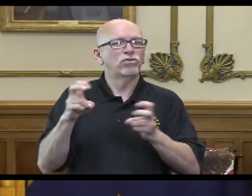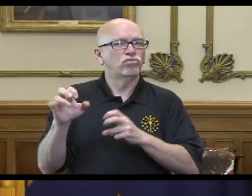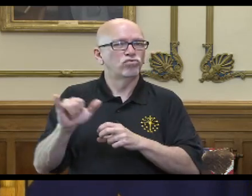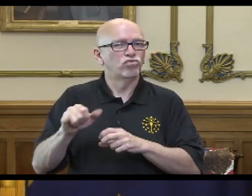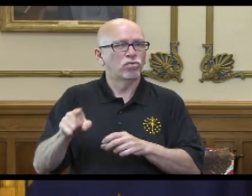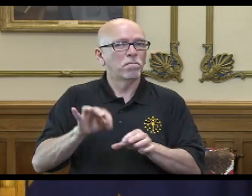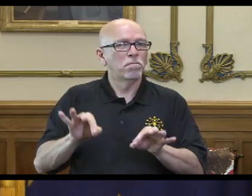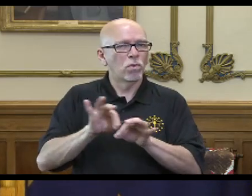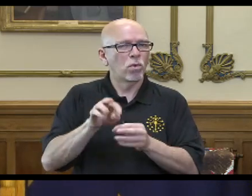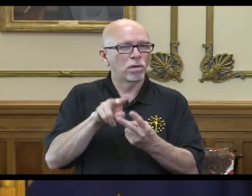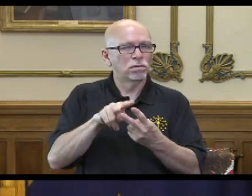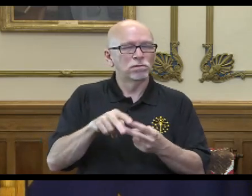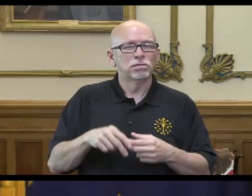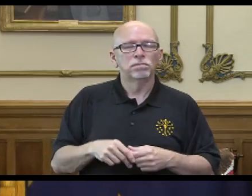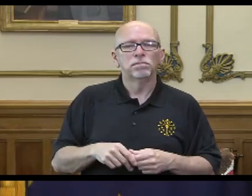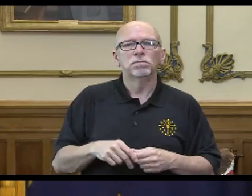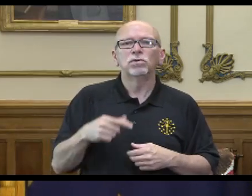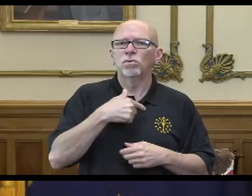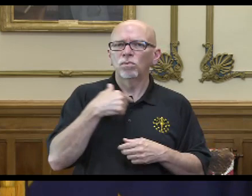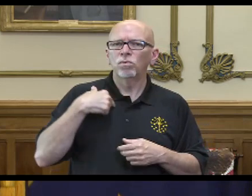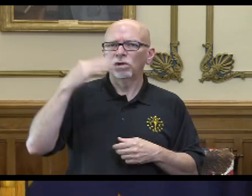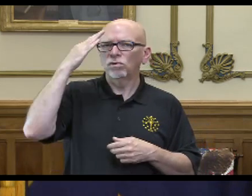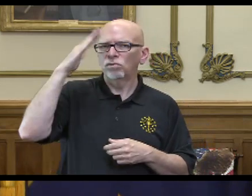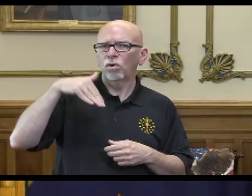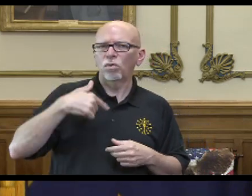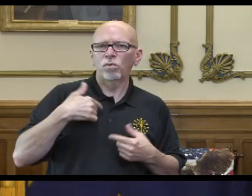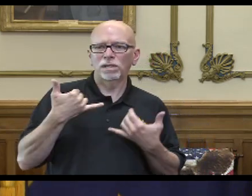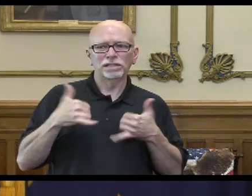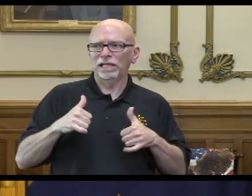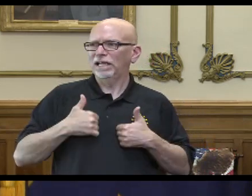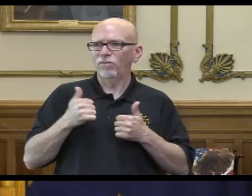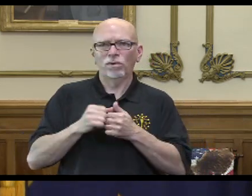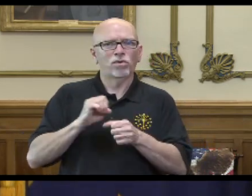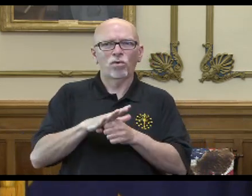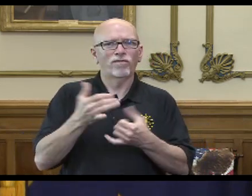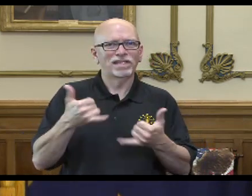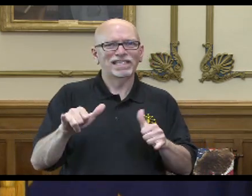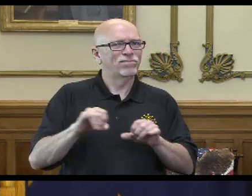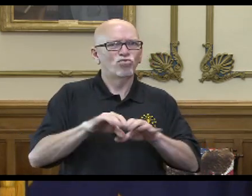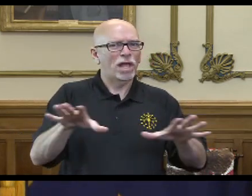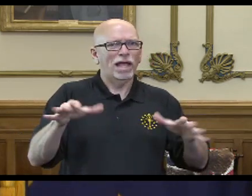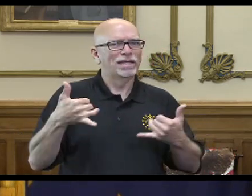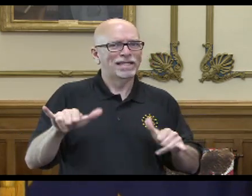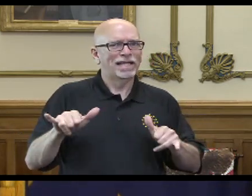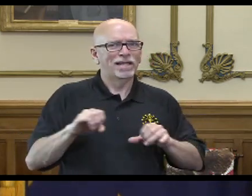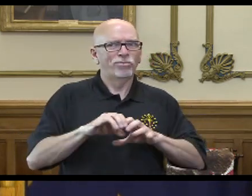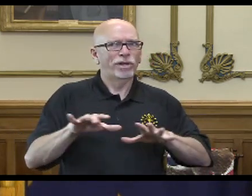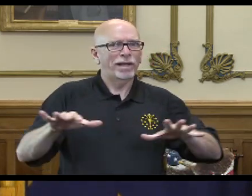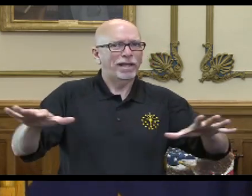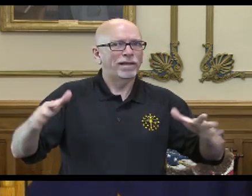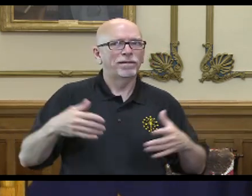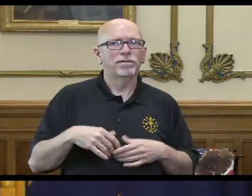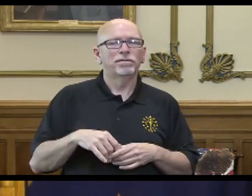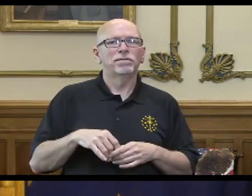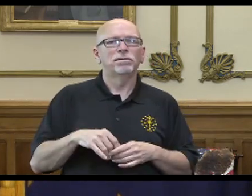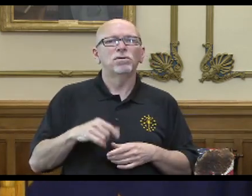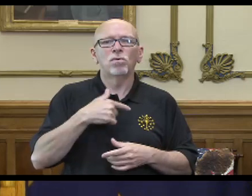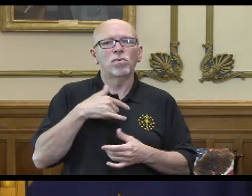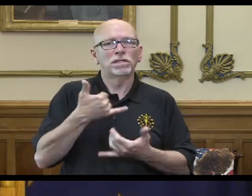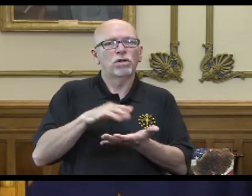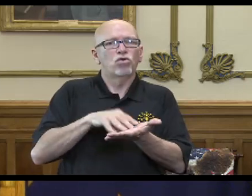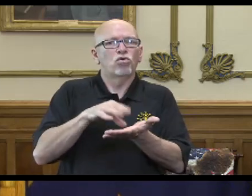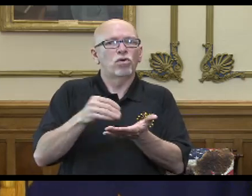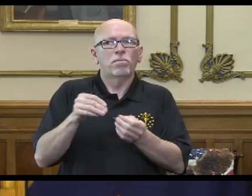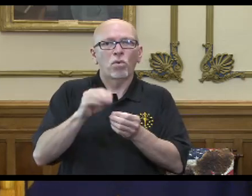important. We know we're still living with this. It's still spreading. We're learning of